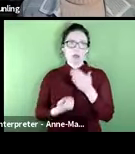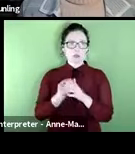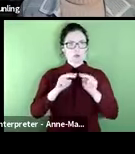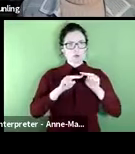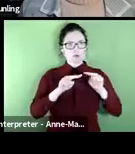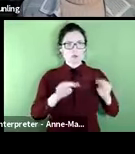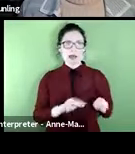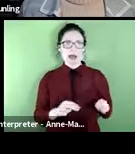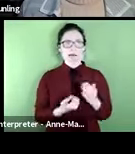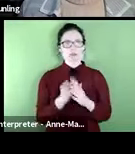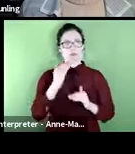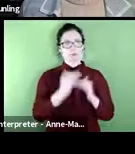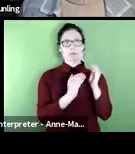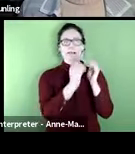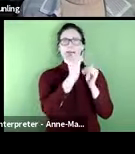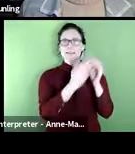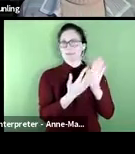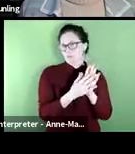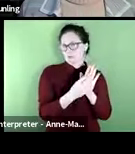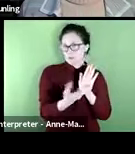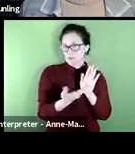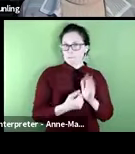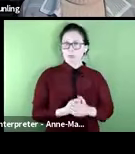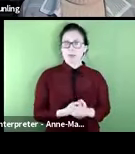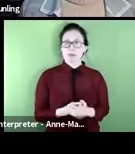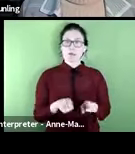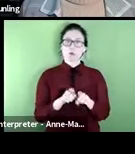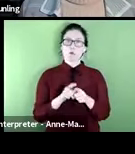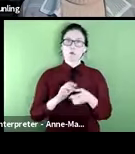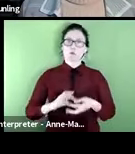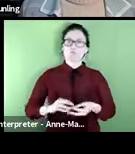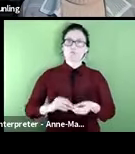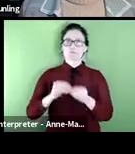new buildings, for instance, and you generate